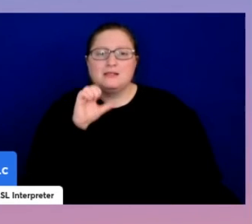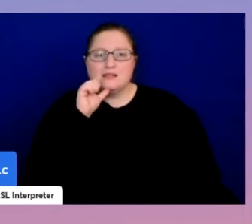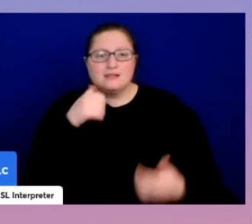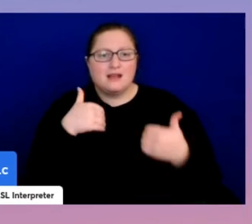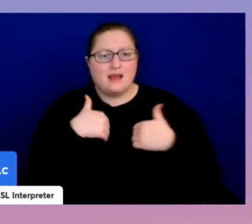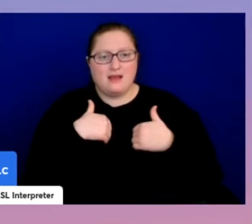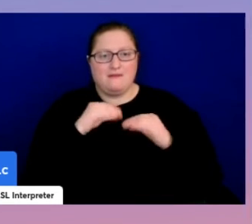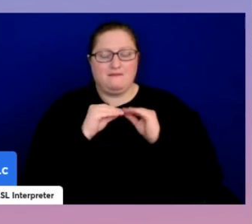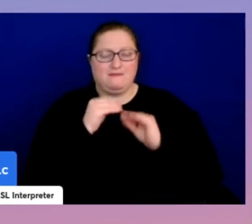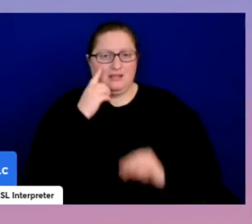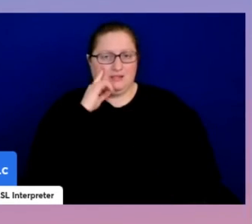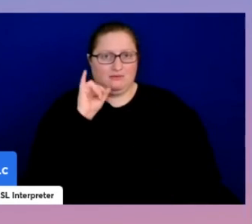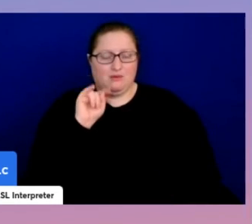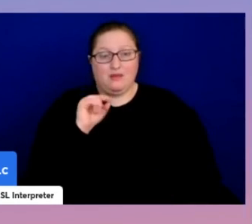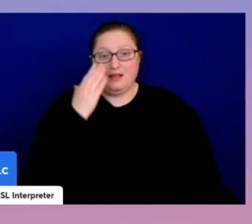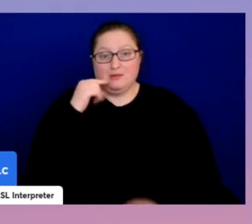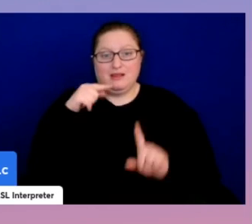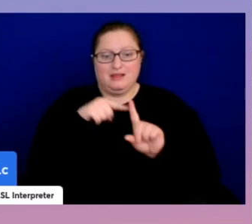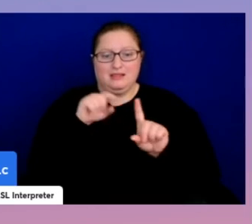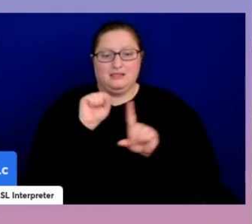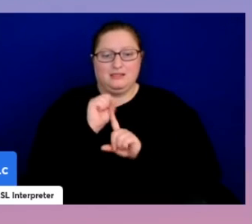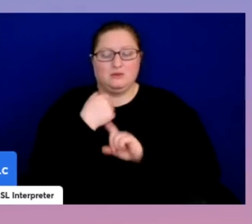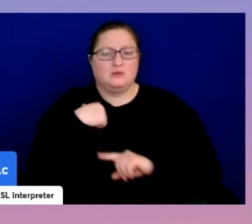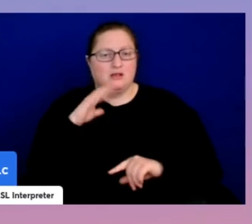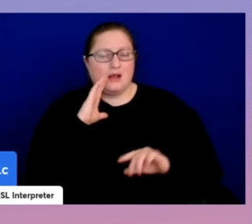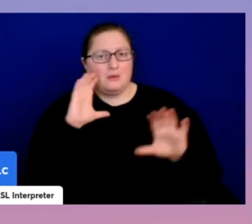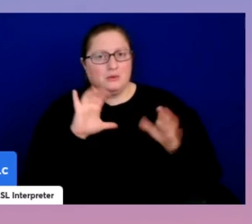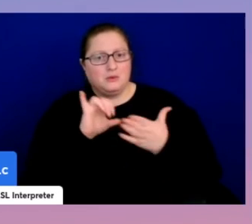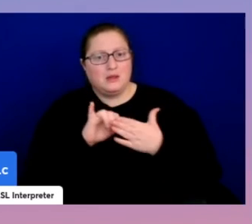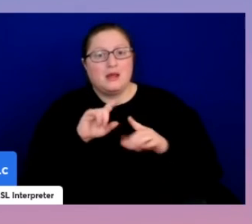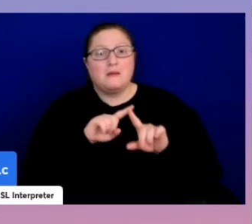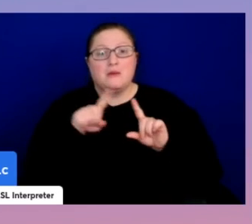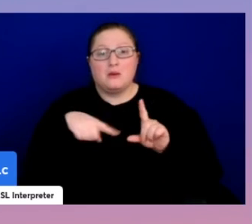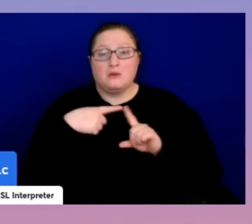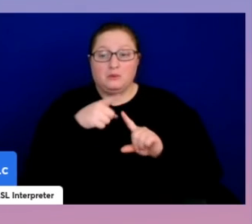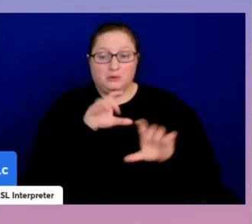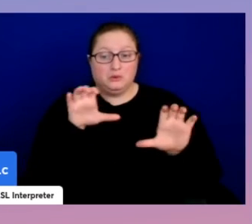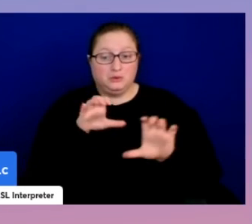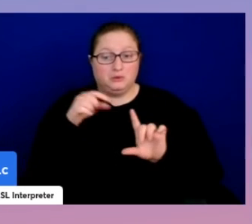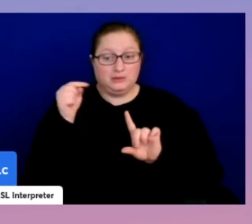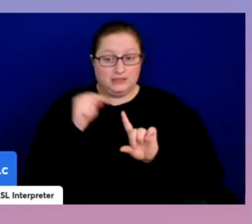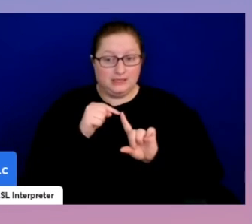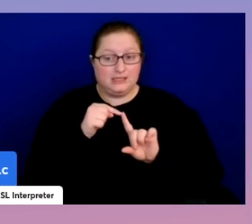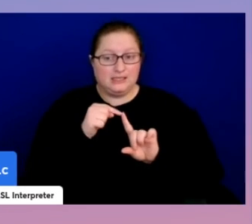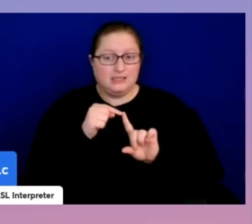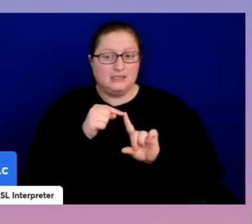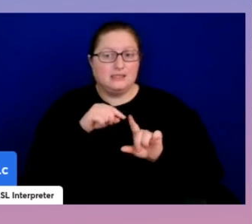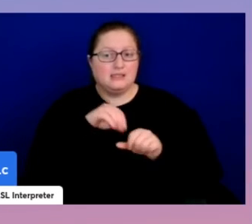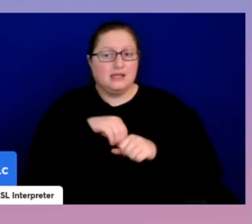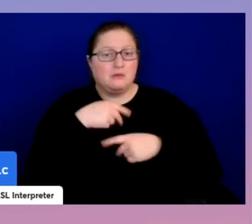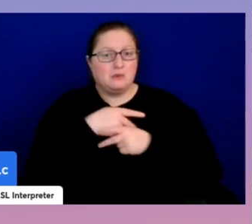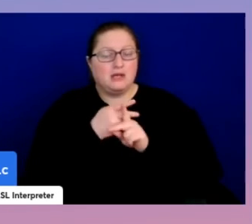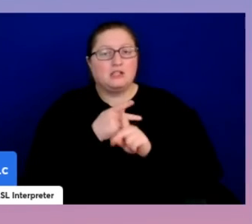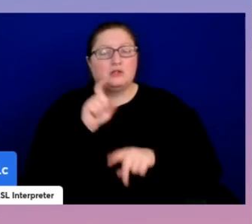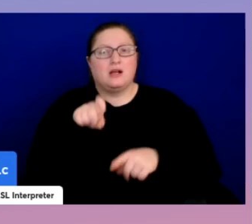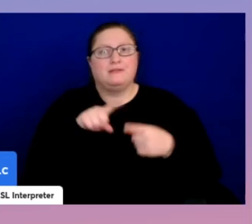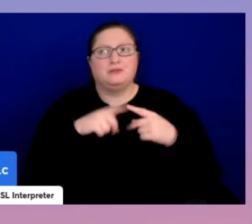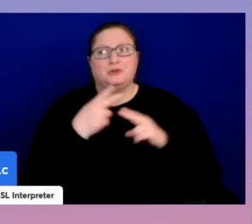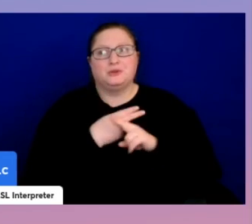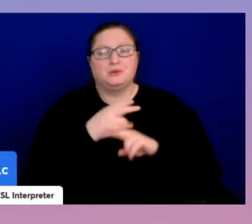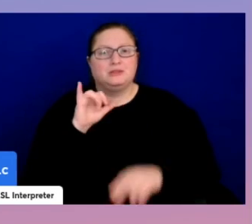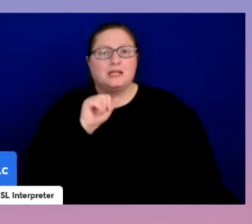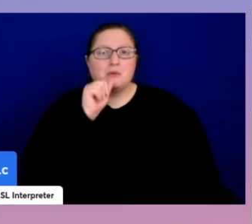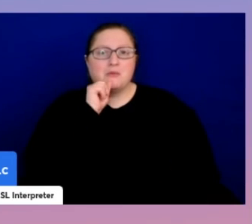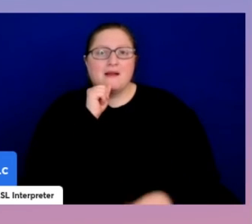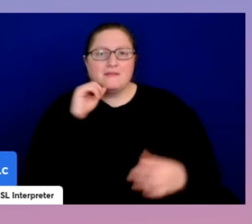port. So that's why in this case I will do that. But when you do this in production, you need to use like a private